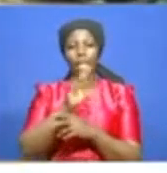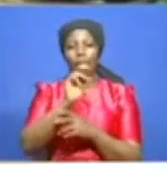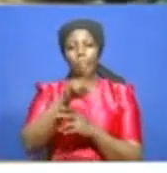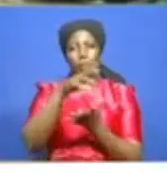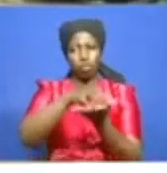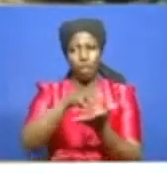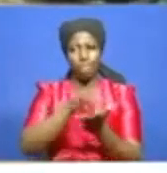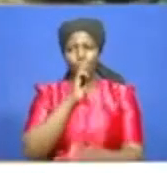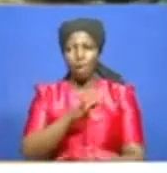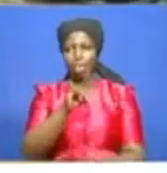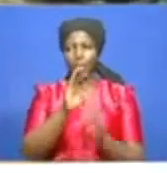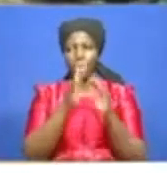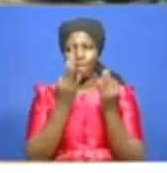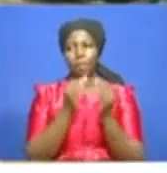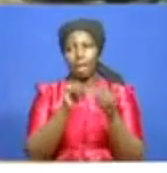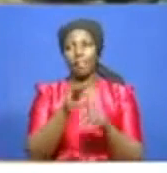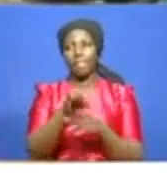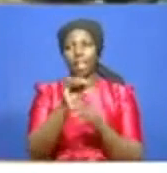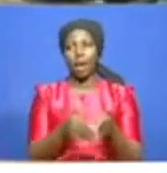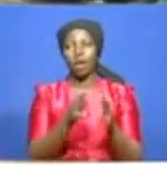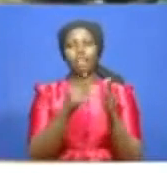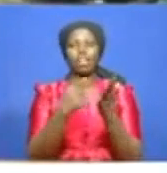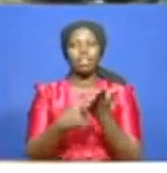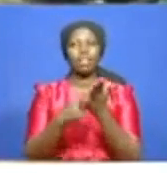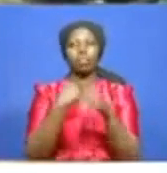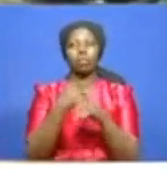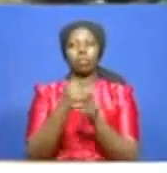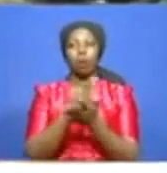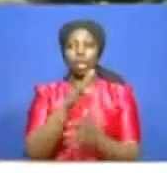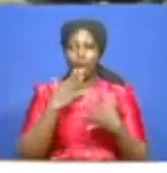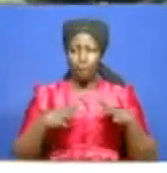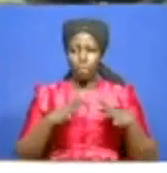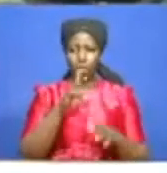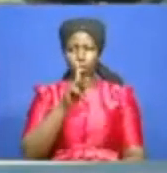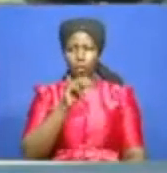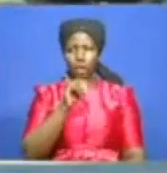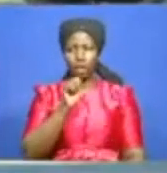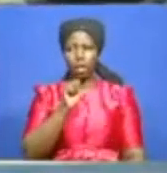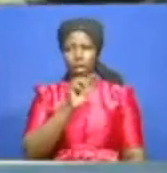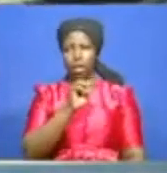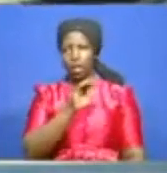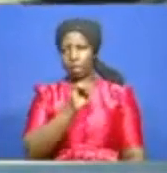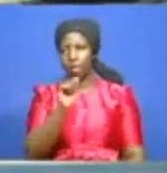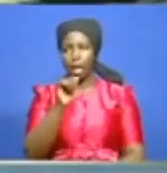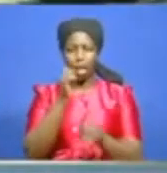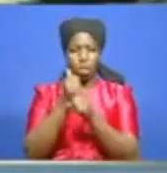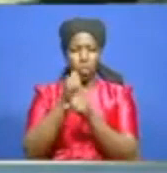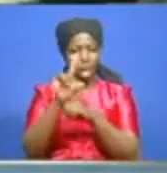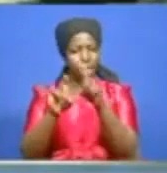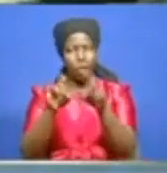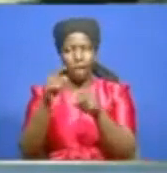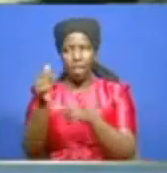can find a way of negotiating so that the people of Kiambaa do not have to go into an election just a few